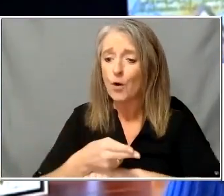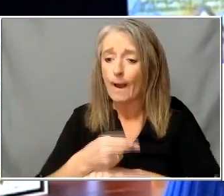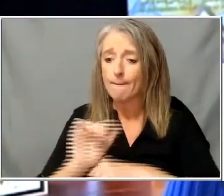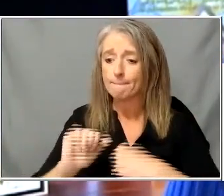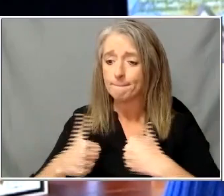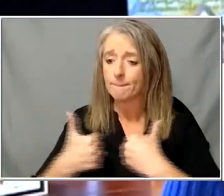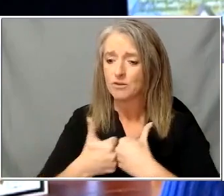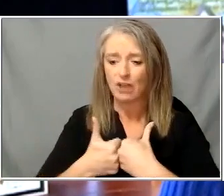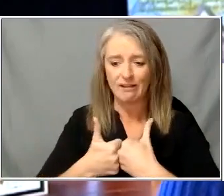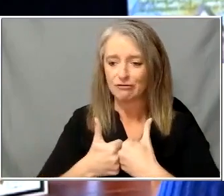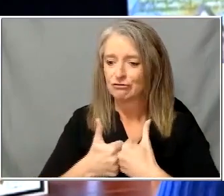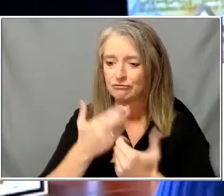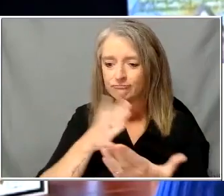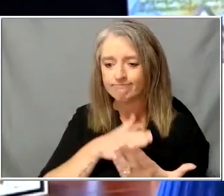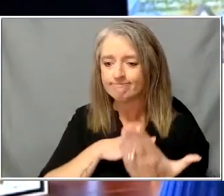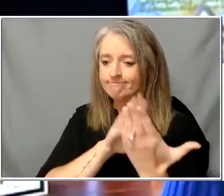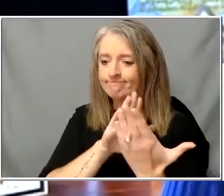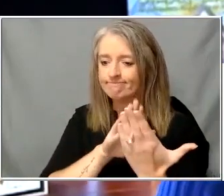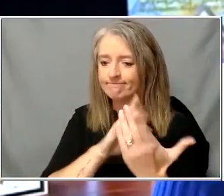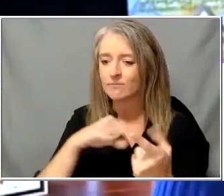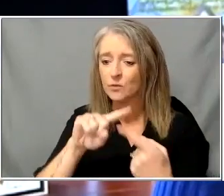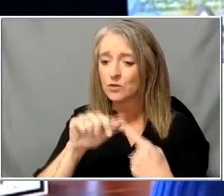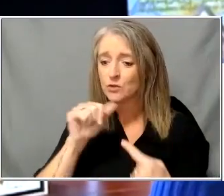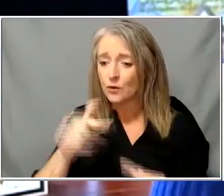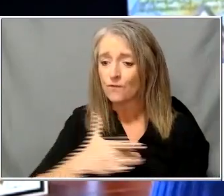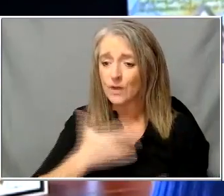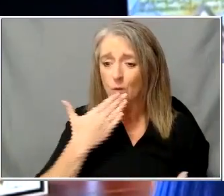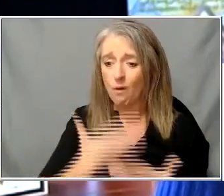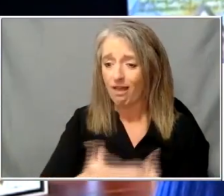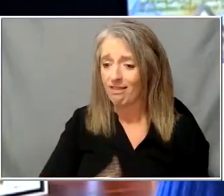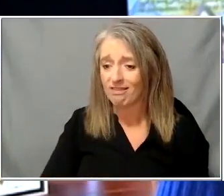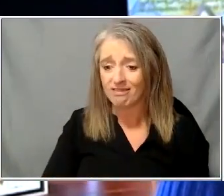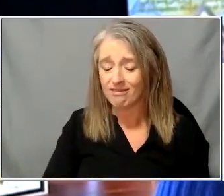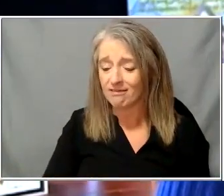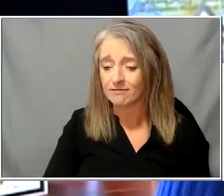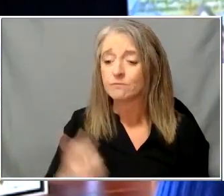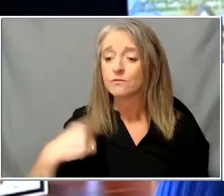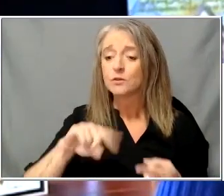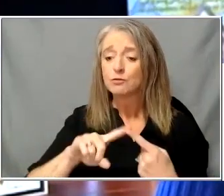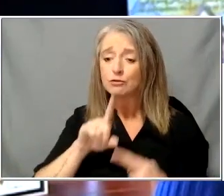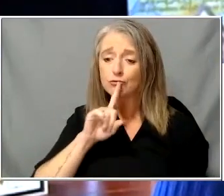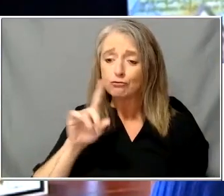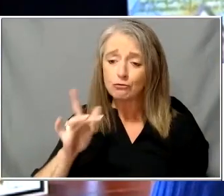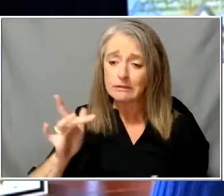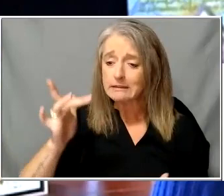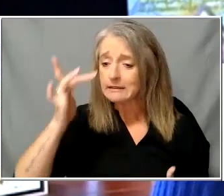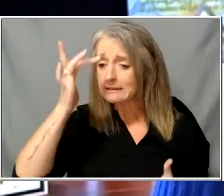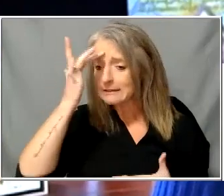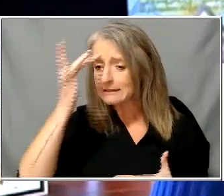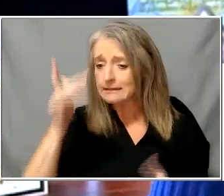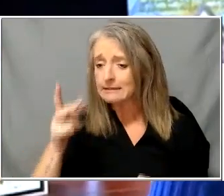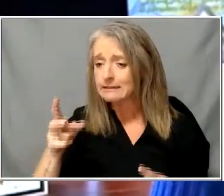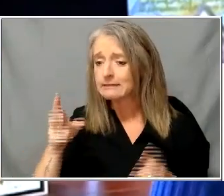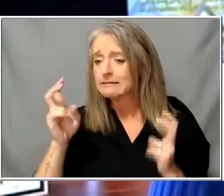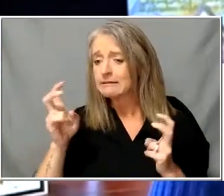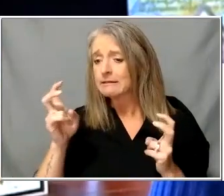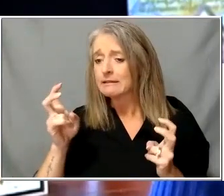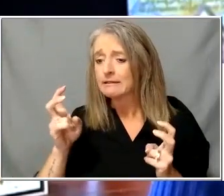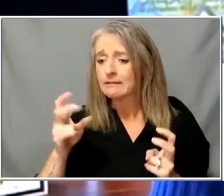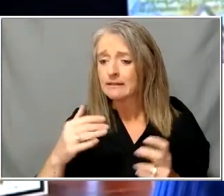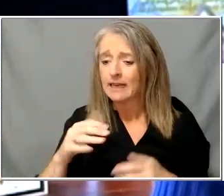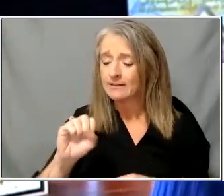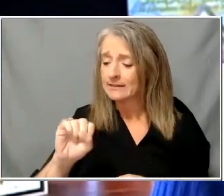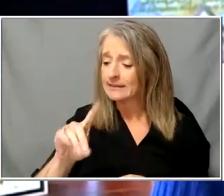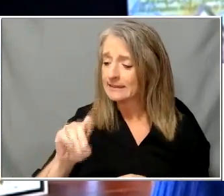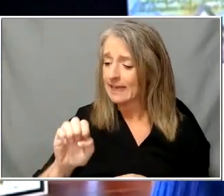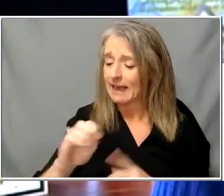challenges that you face when you don't feel well, when you're truly sick, when you're dealing with side effects